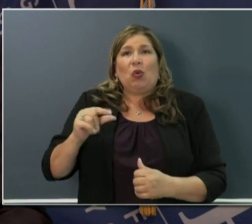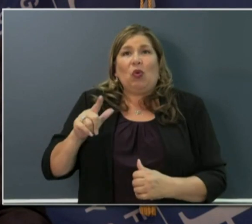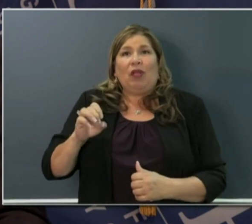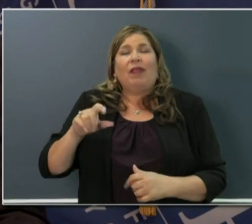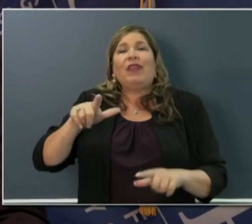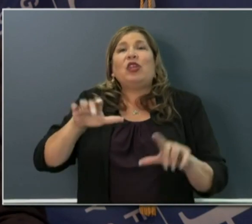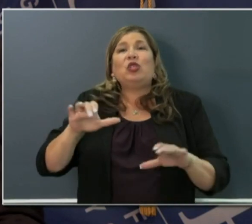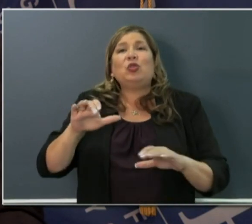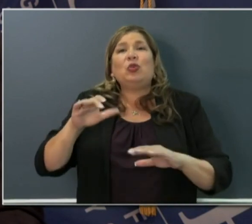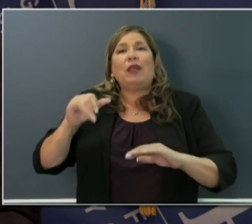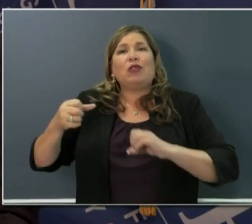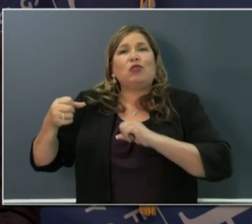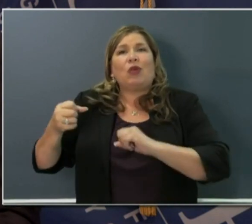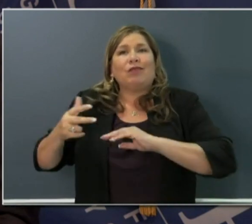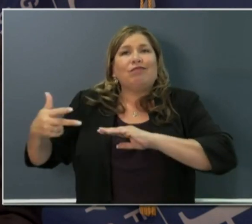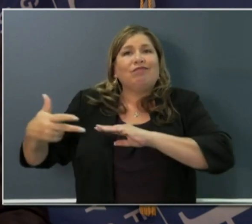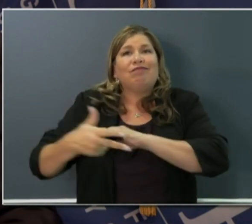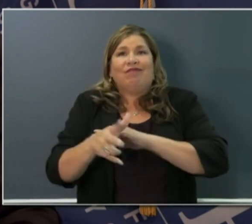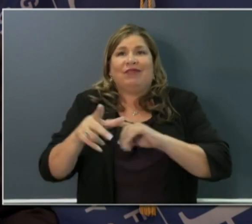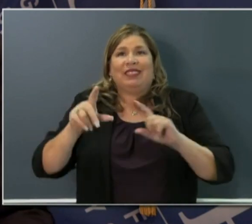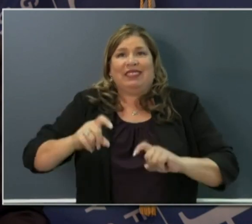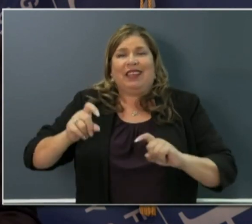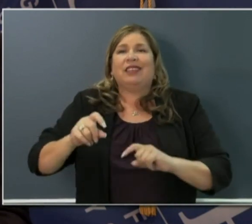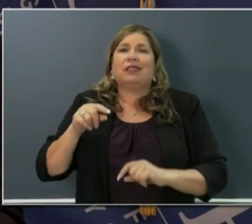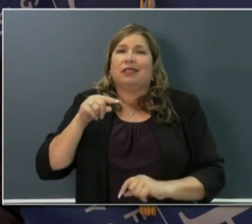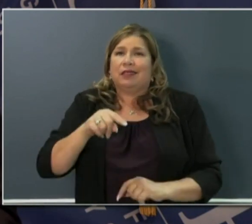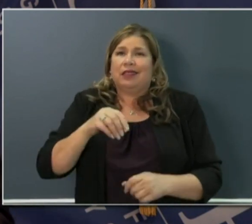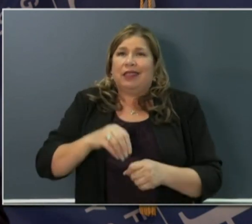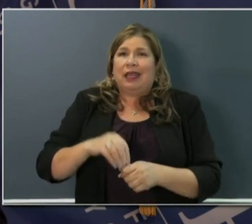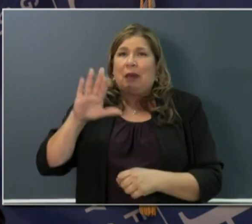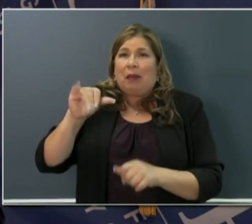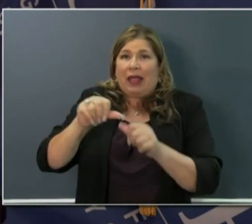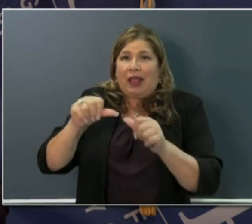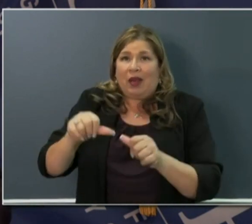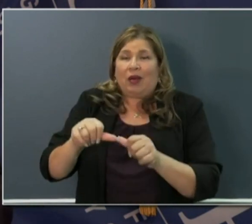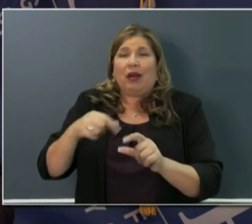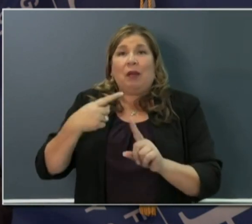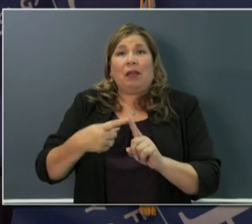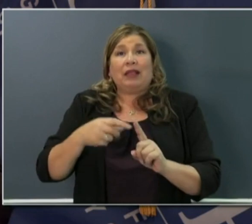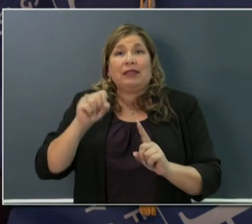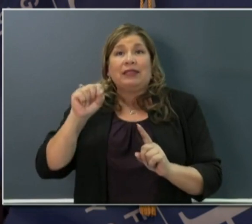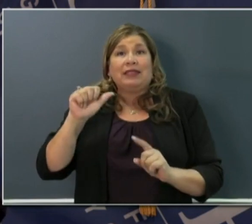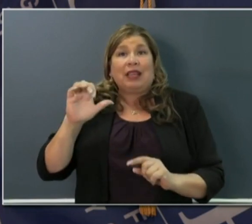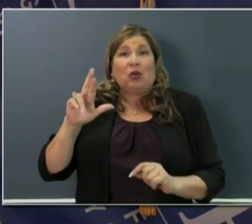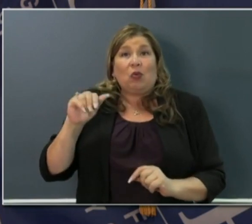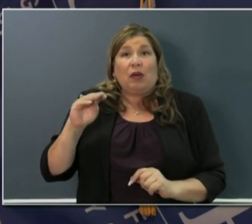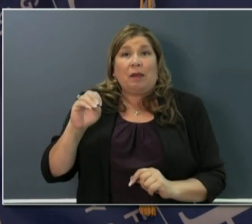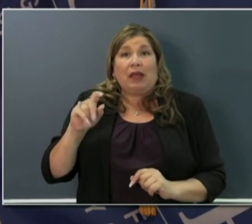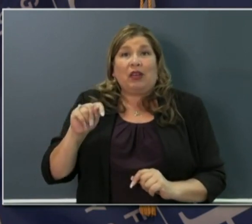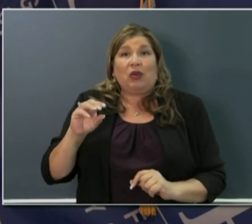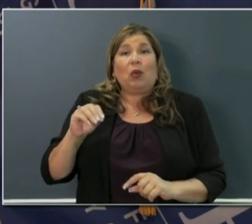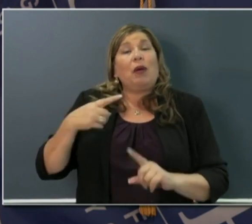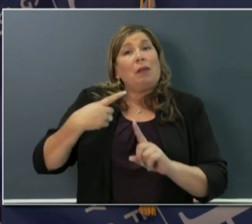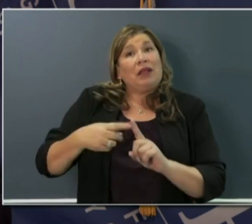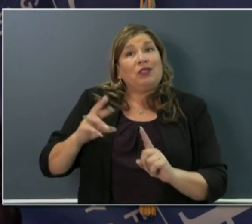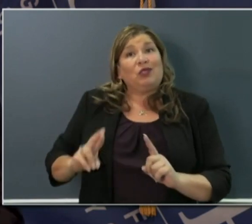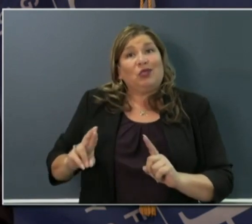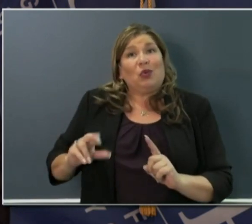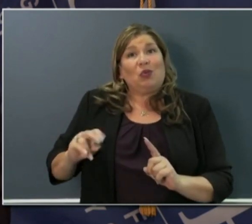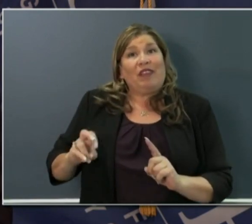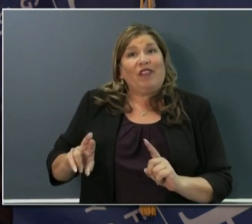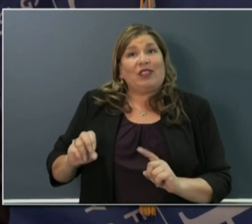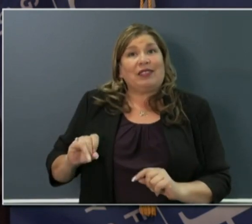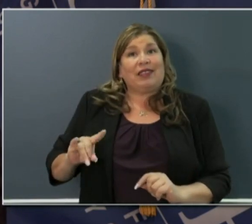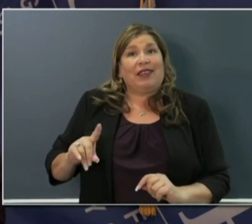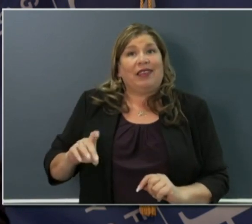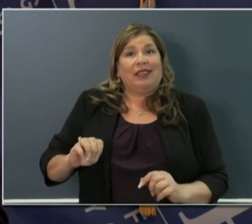in the Bay Area, but now in Sacramento and Riverside. So more is being done in that space, but let me acknowledge